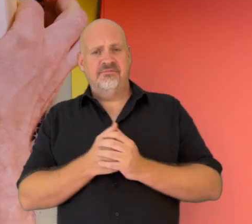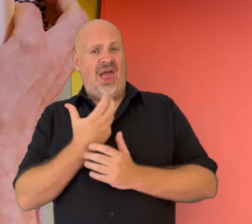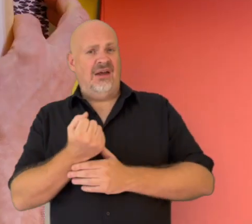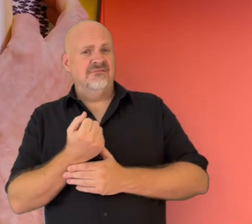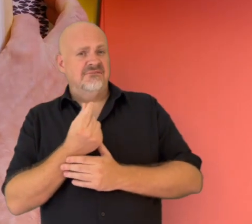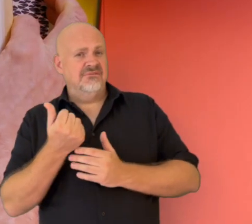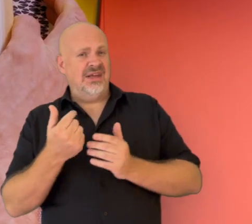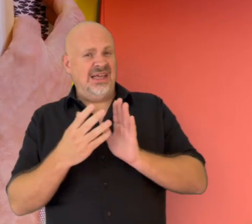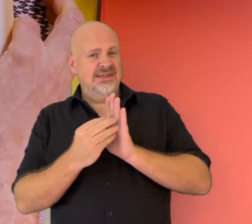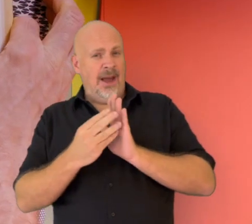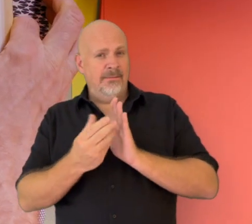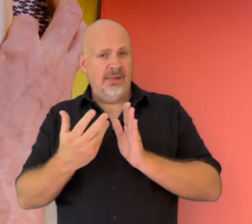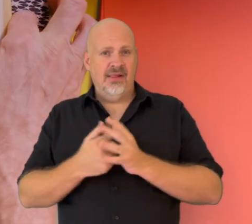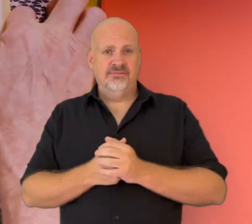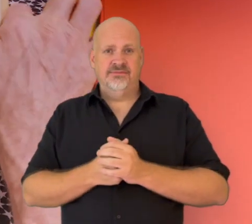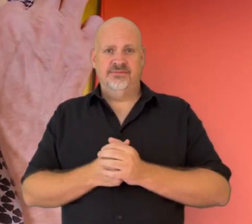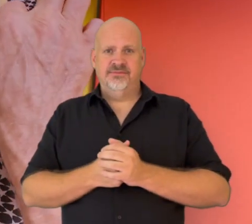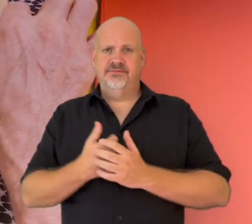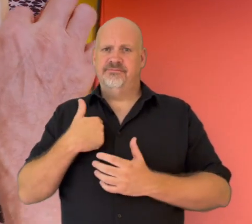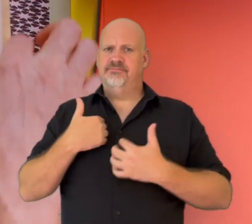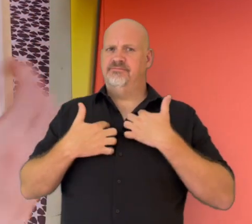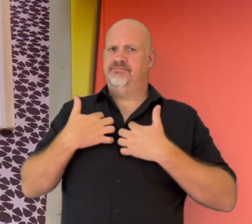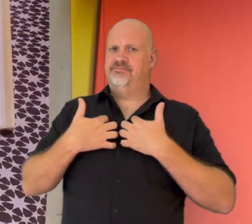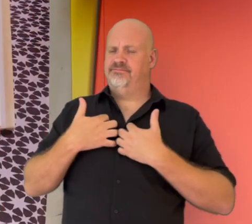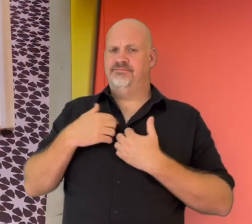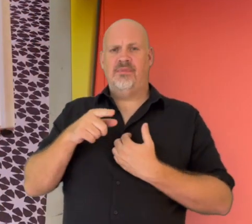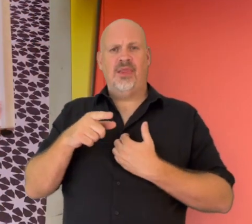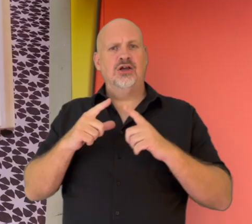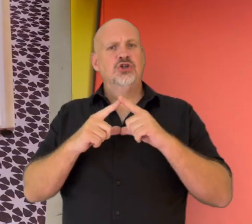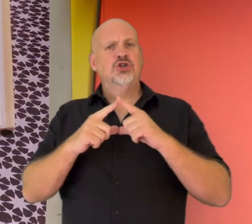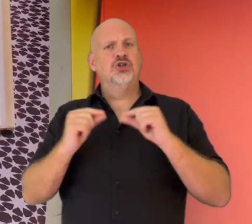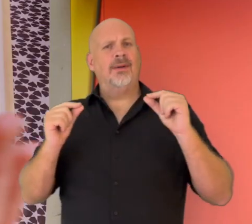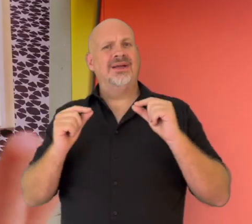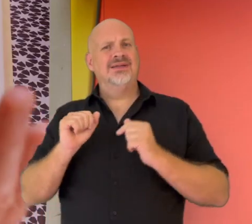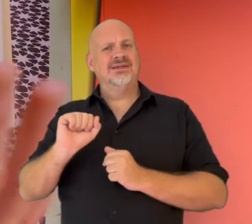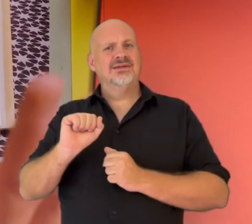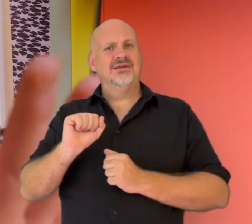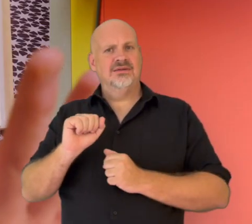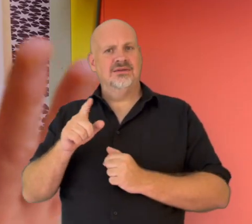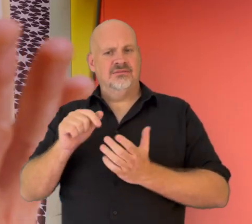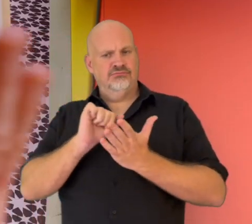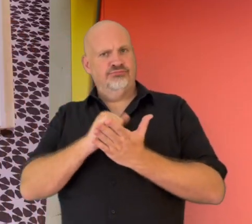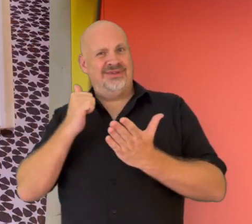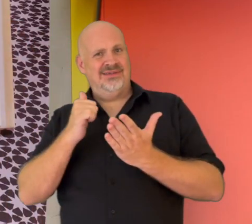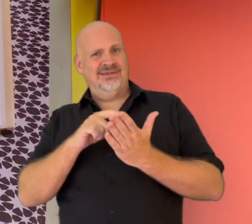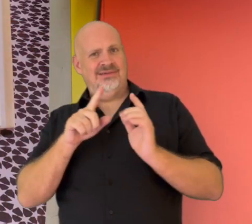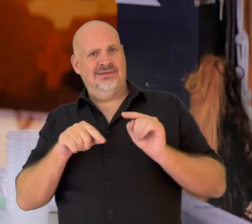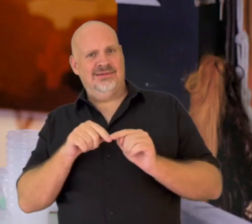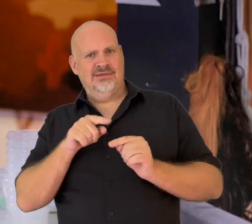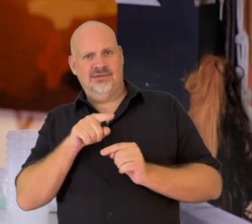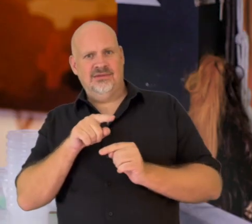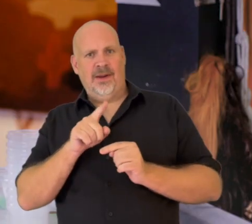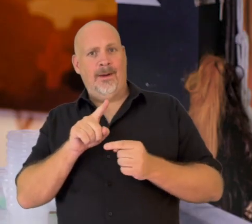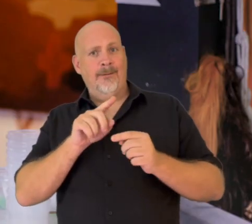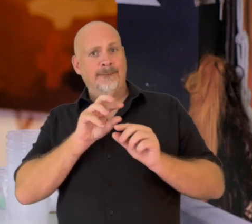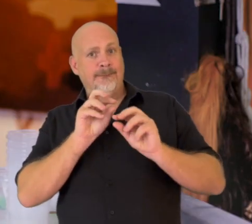things, like I was interested in the way that in Japanese prints often patterns are used as these